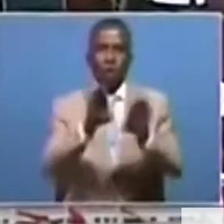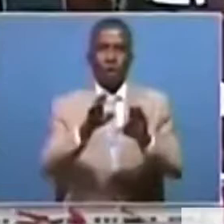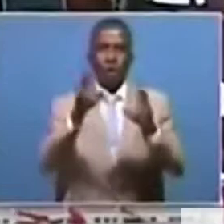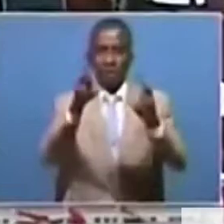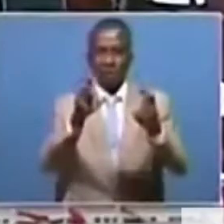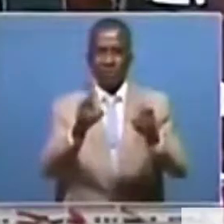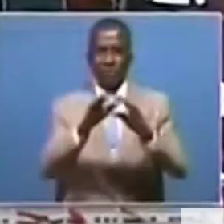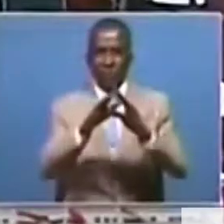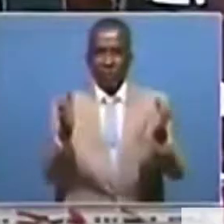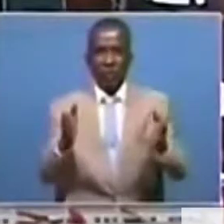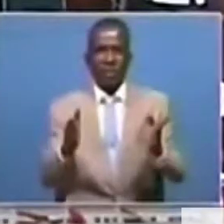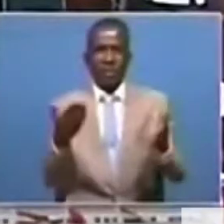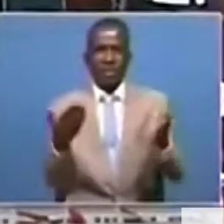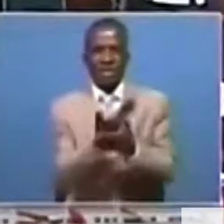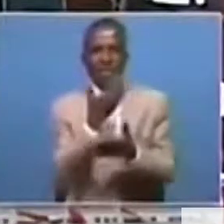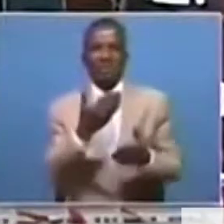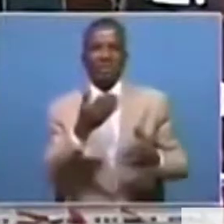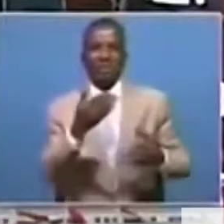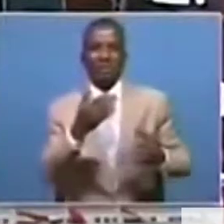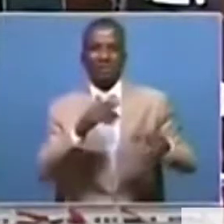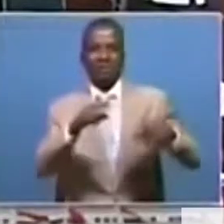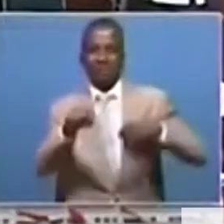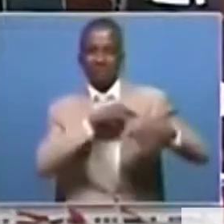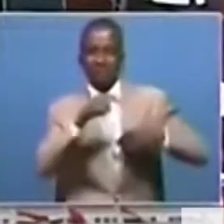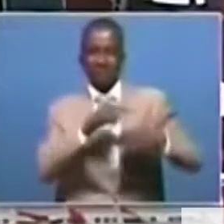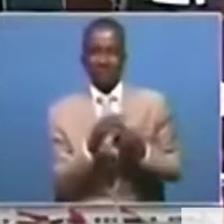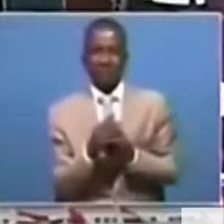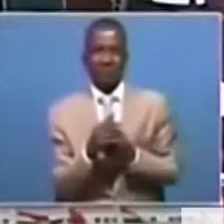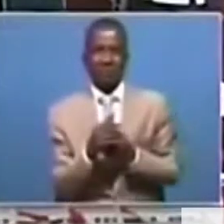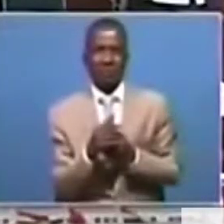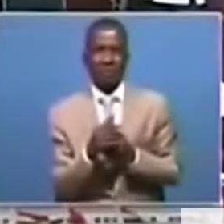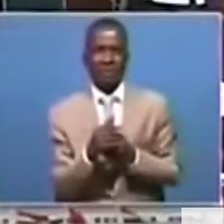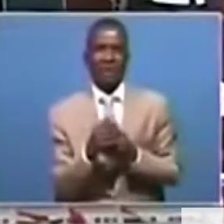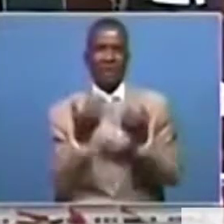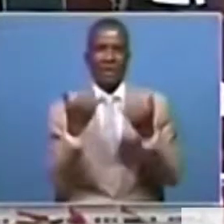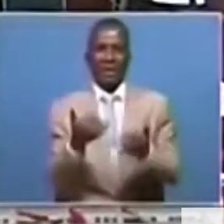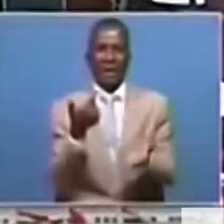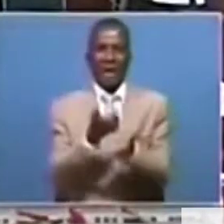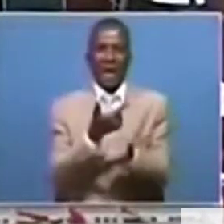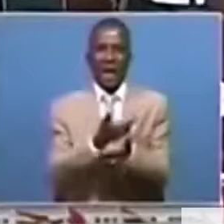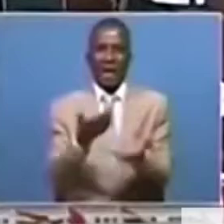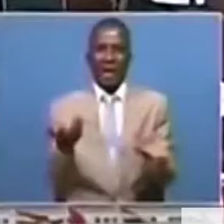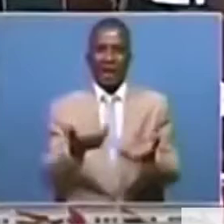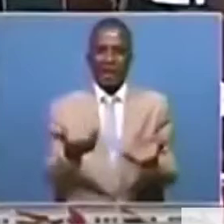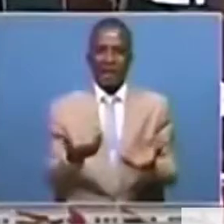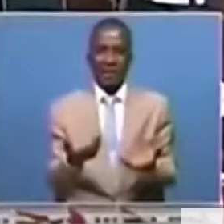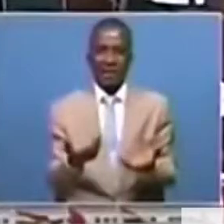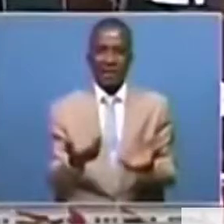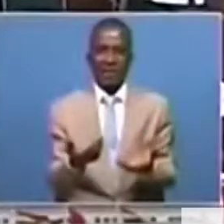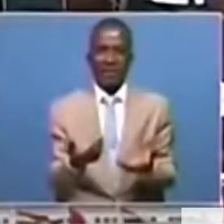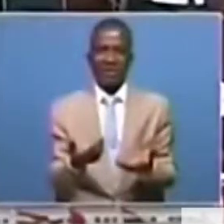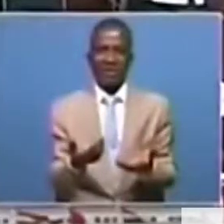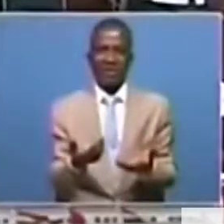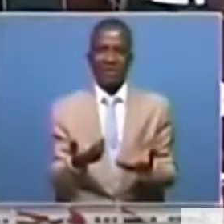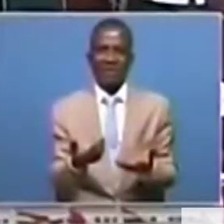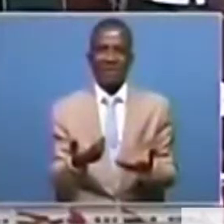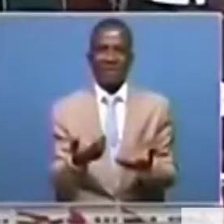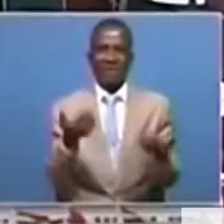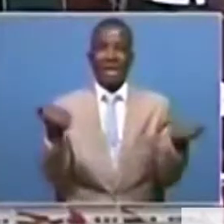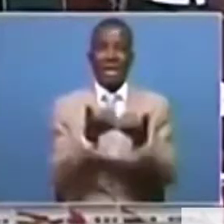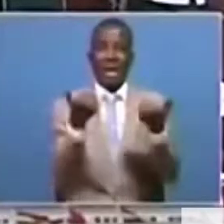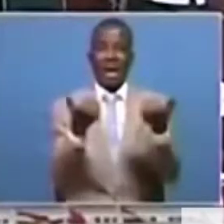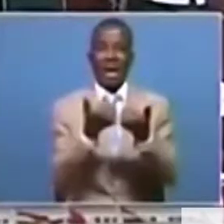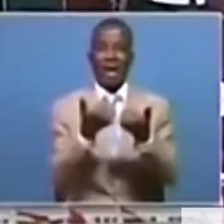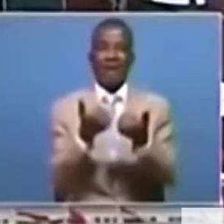purposes of adducing fresh or further evidence. Back at home, our own Benny JSC, then Benny J,